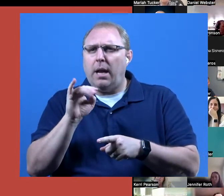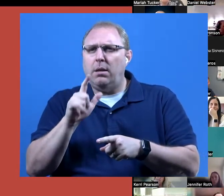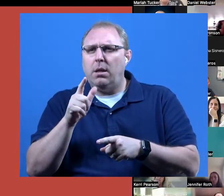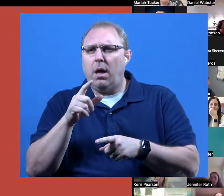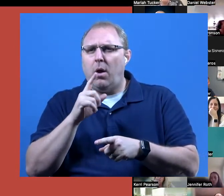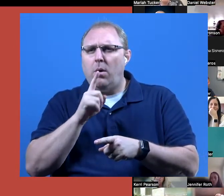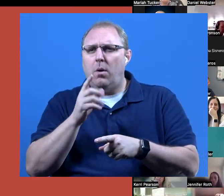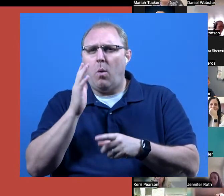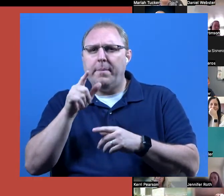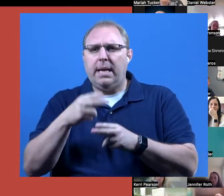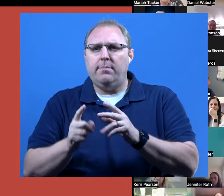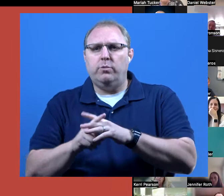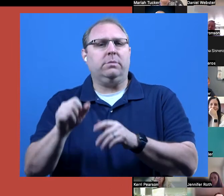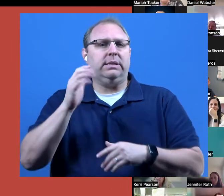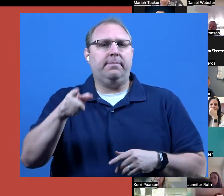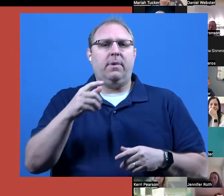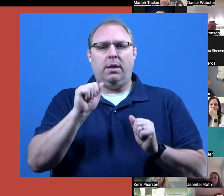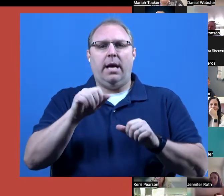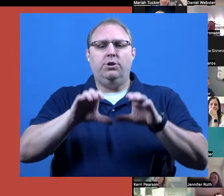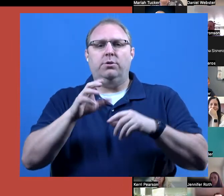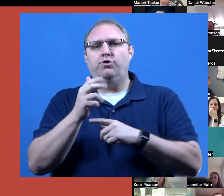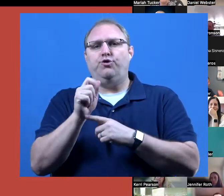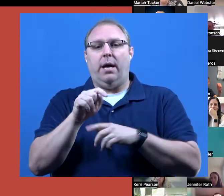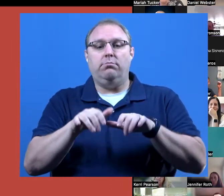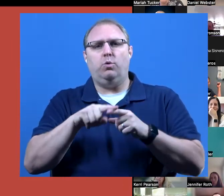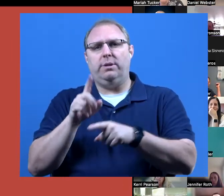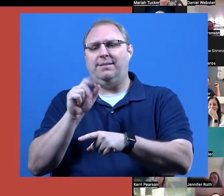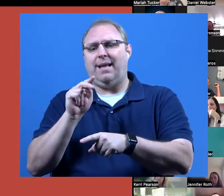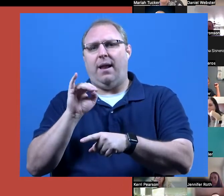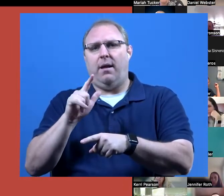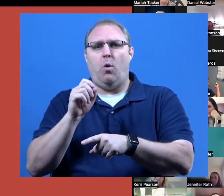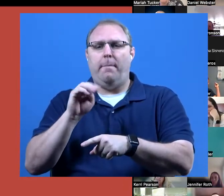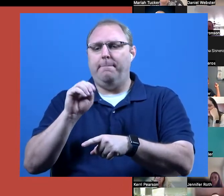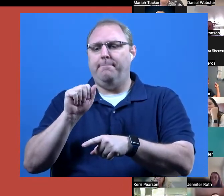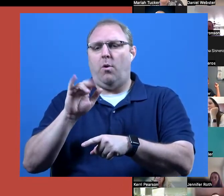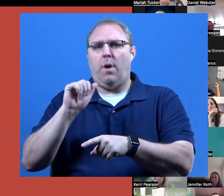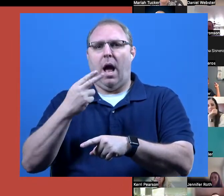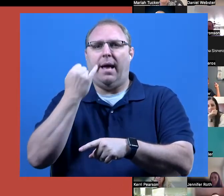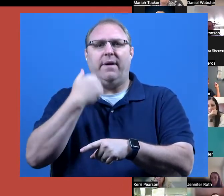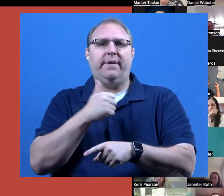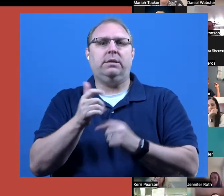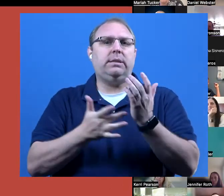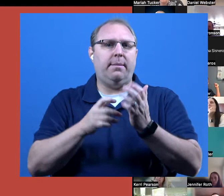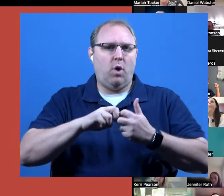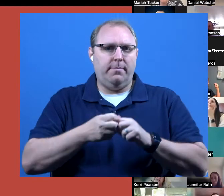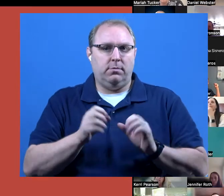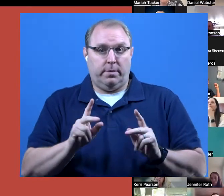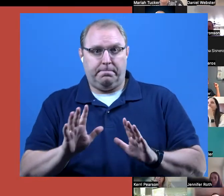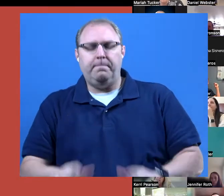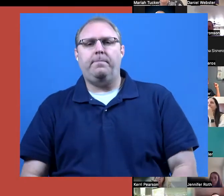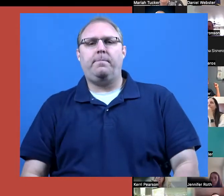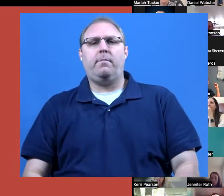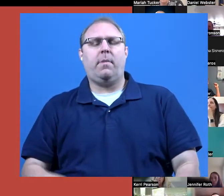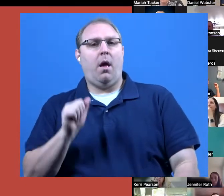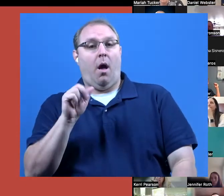what's first? Rock and roll. Okay, does an employee have to pay for their portion of the benefits when they are